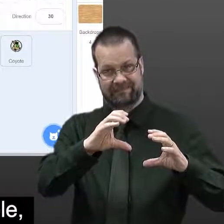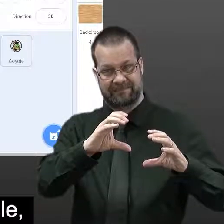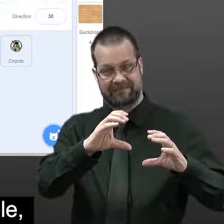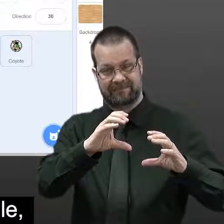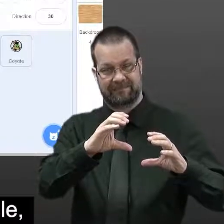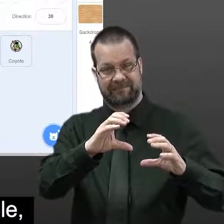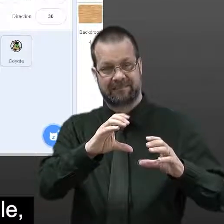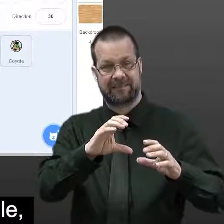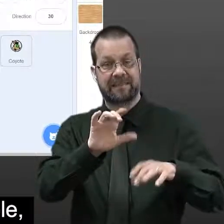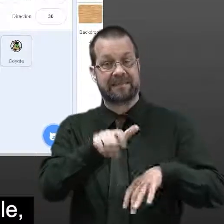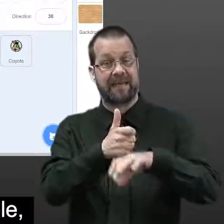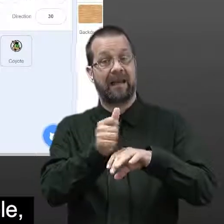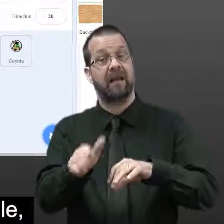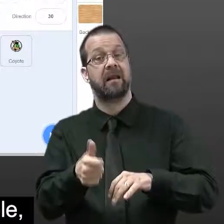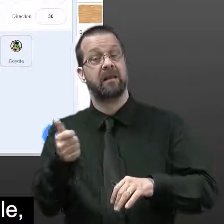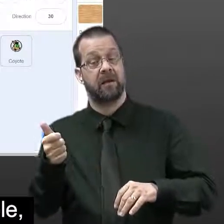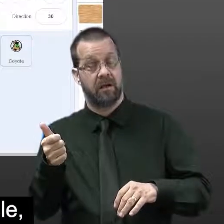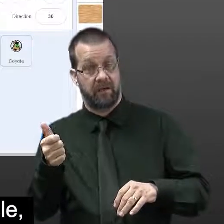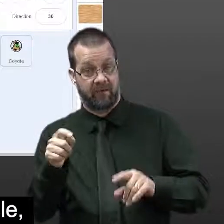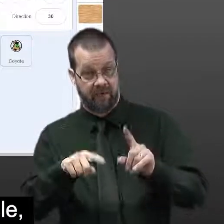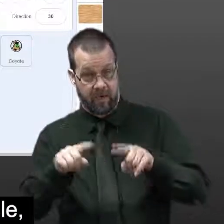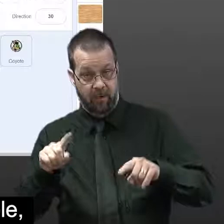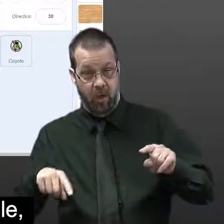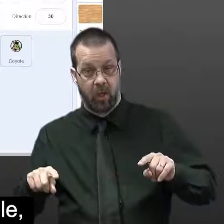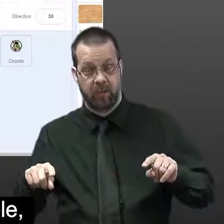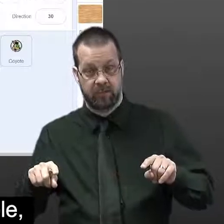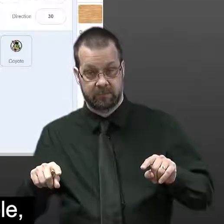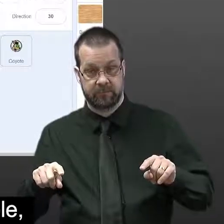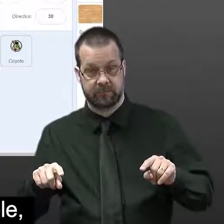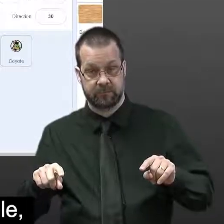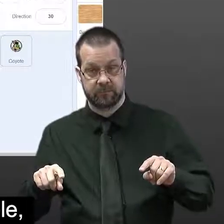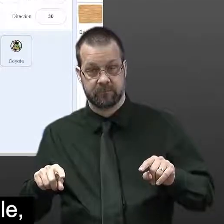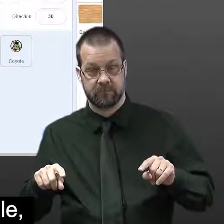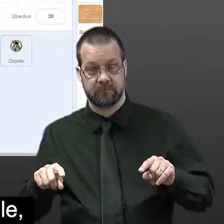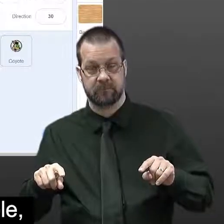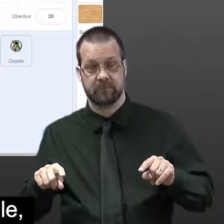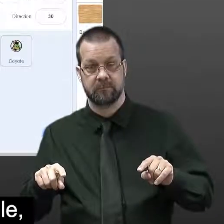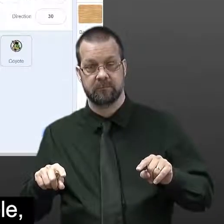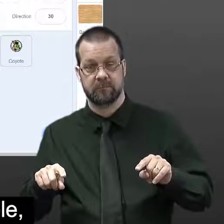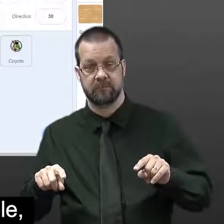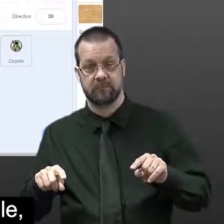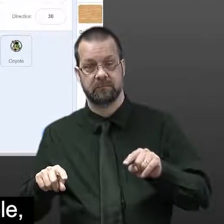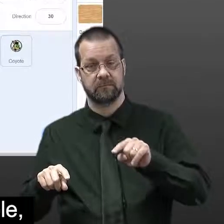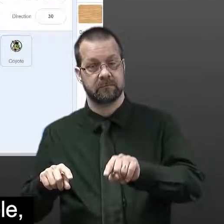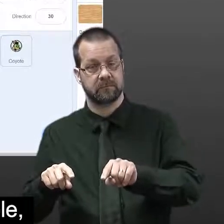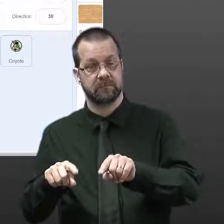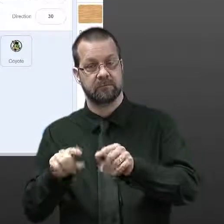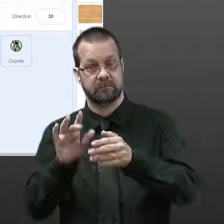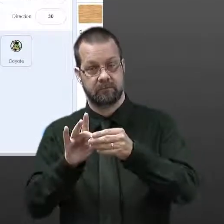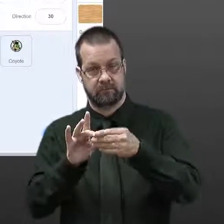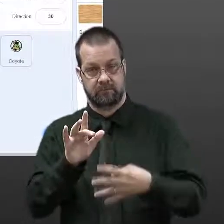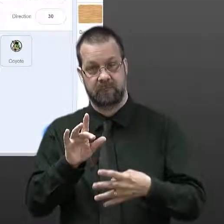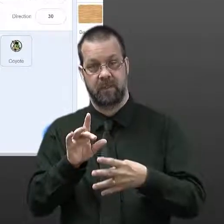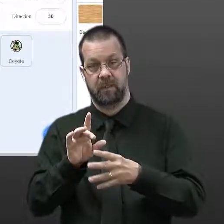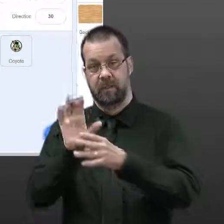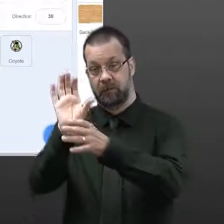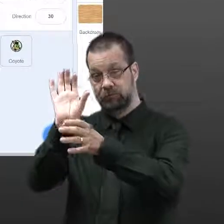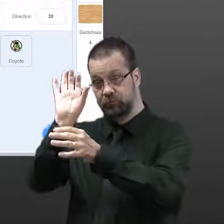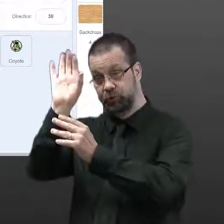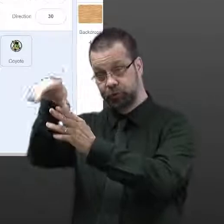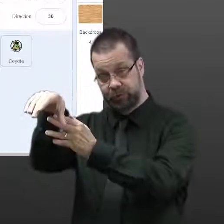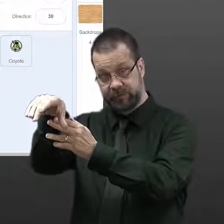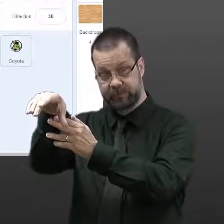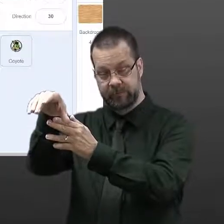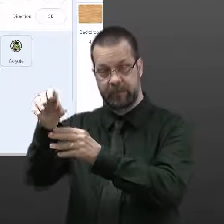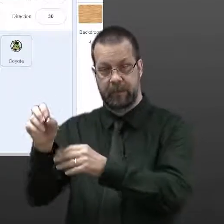And then what we're going to do is set another variable. So we need another set variable block. And this time we're going to